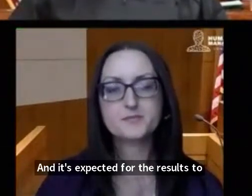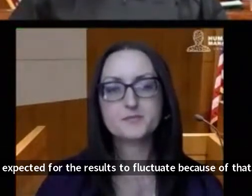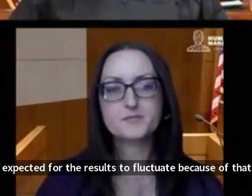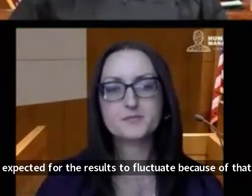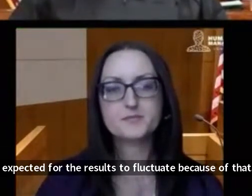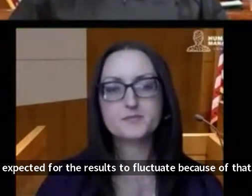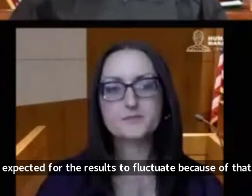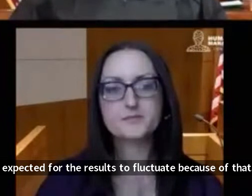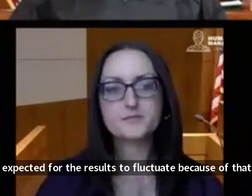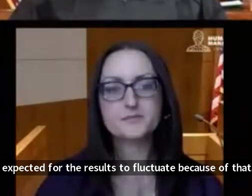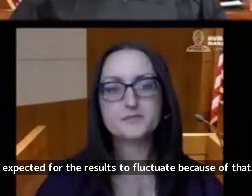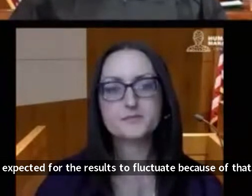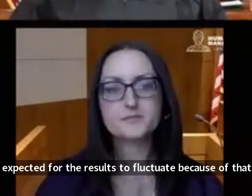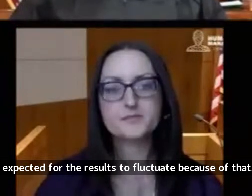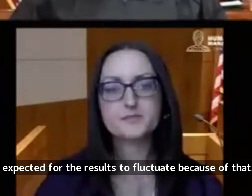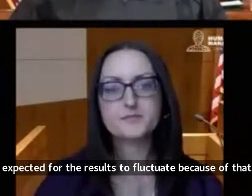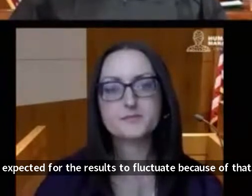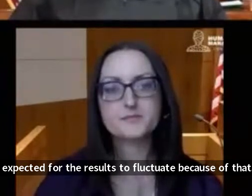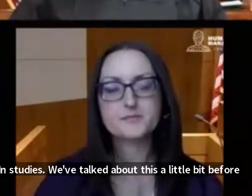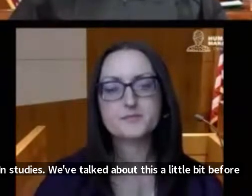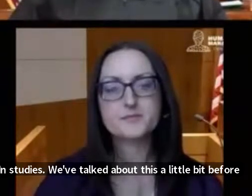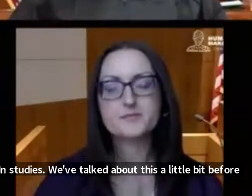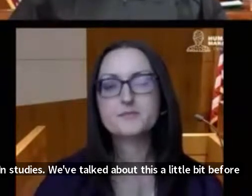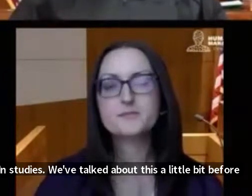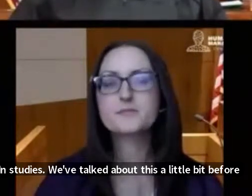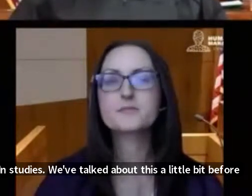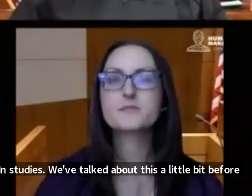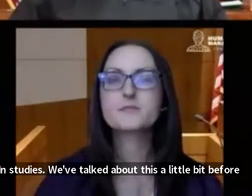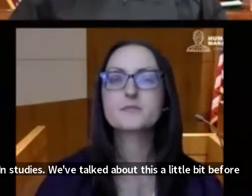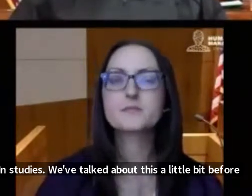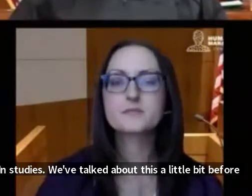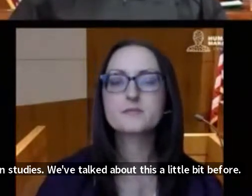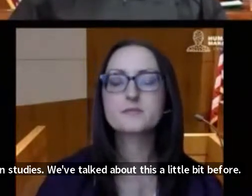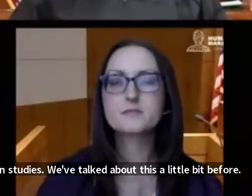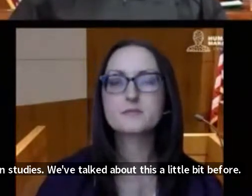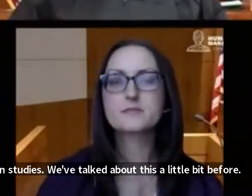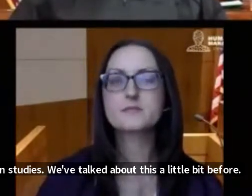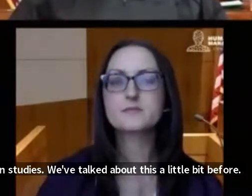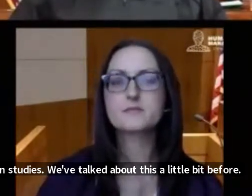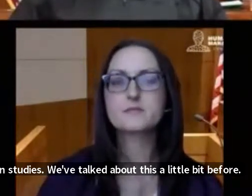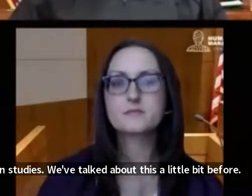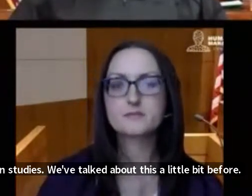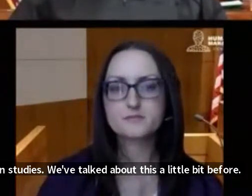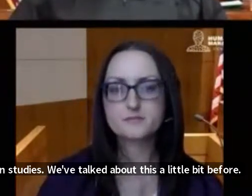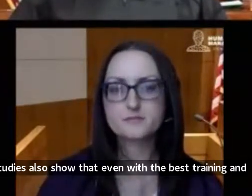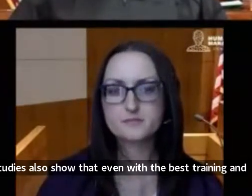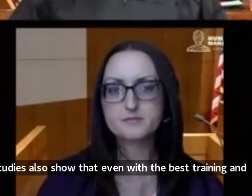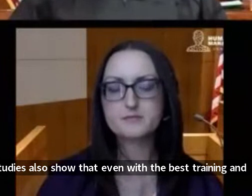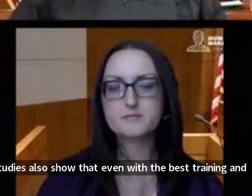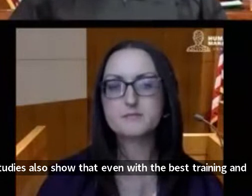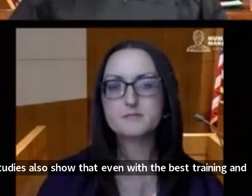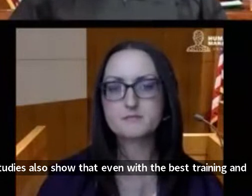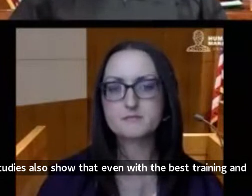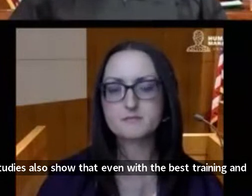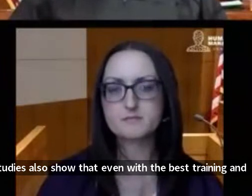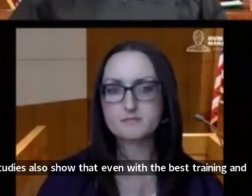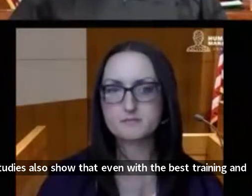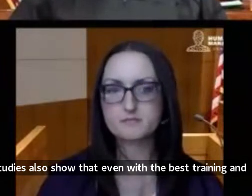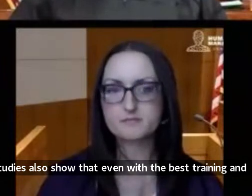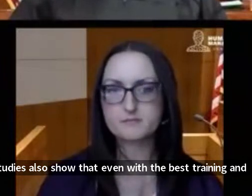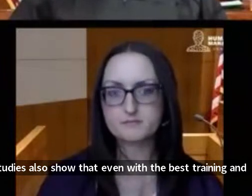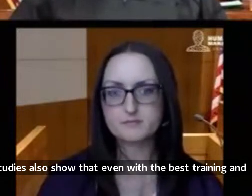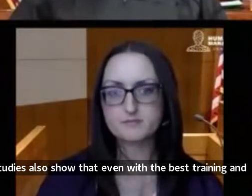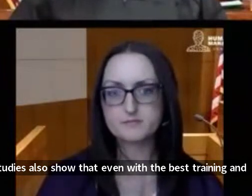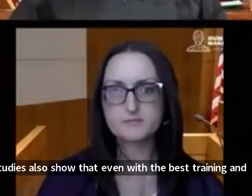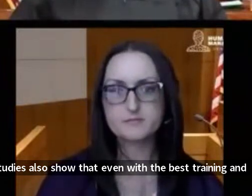um in studies we've talked about this a little bit before studies also show that even with the best training and phishing campaigns there will always be a percentage